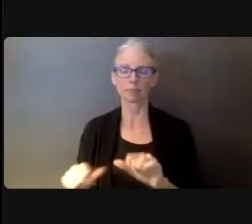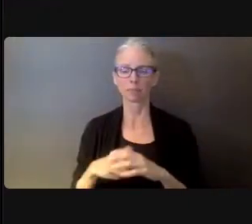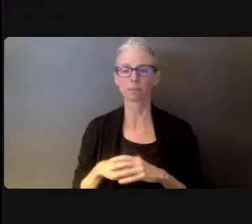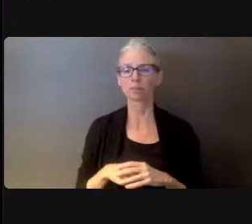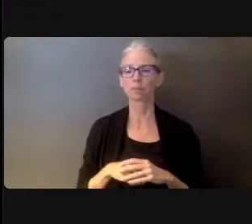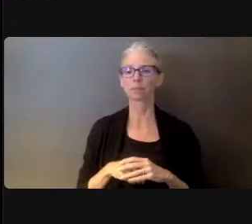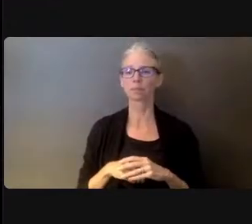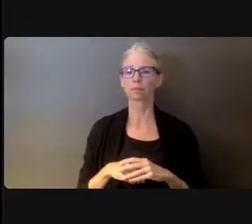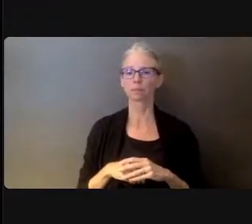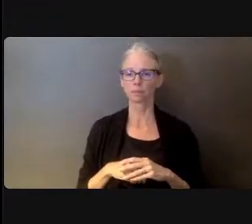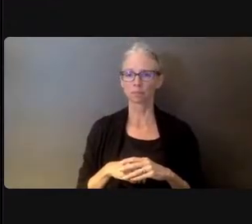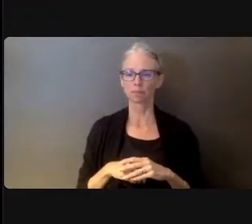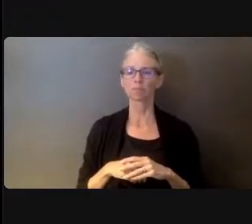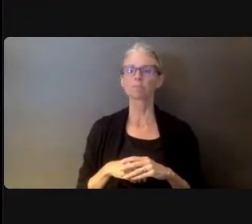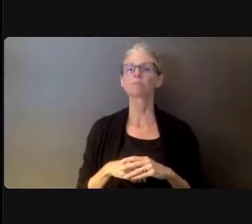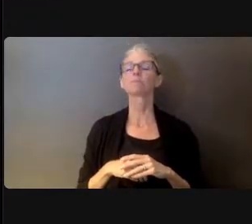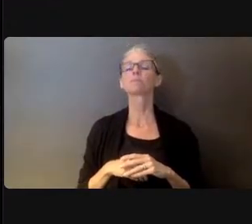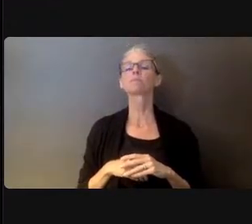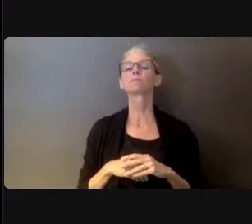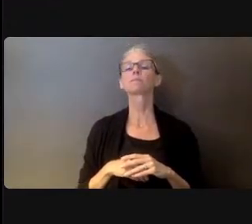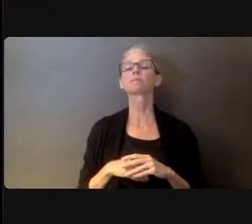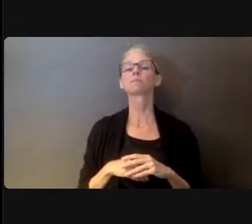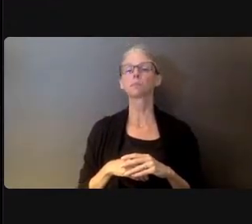later on in this conference.